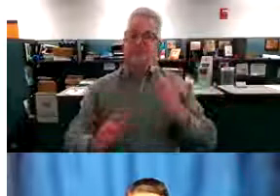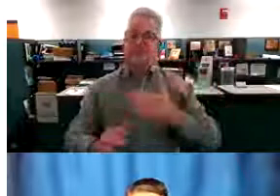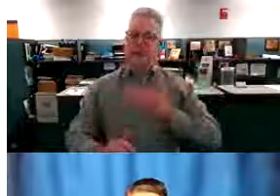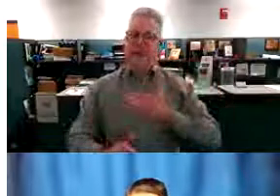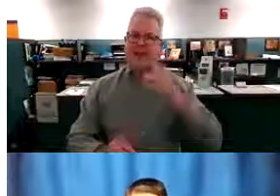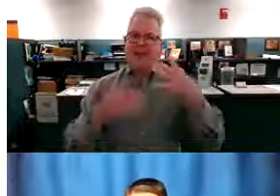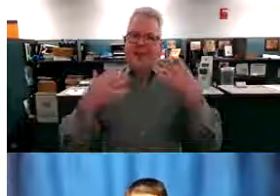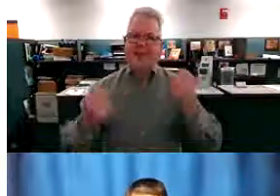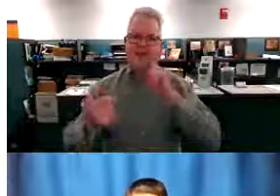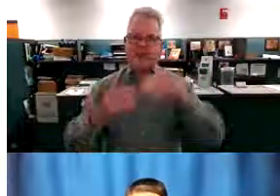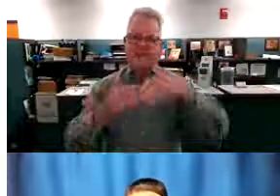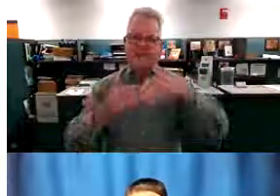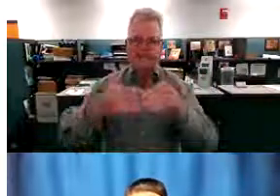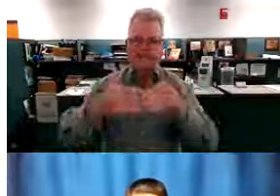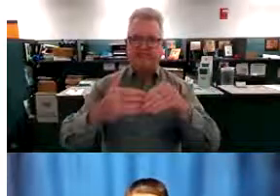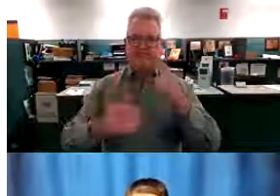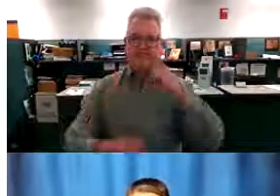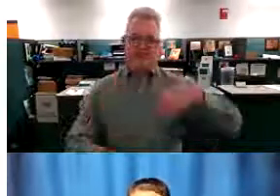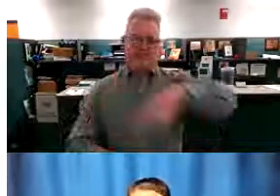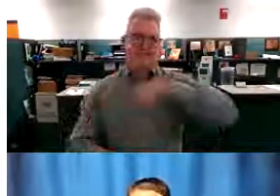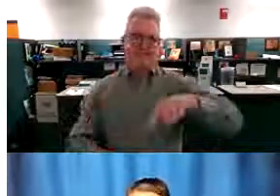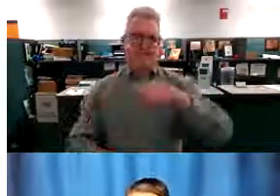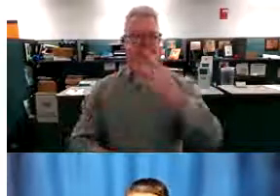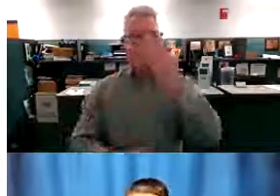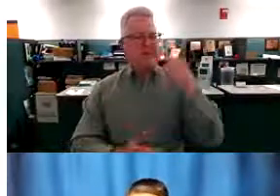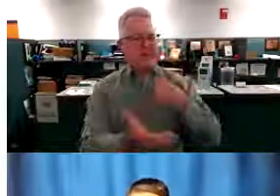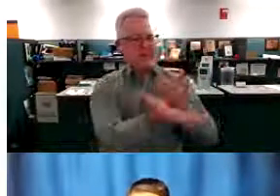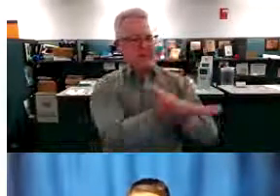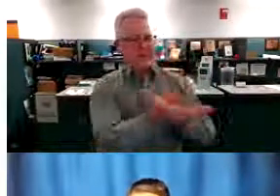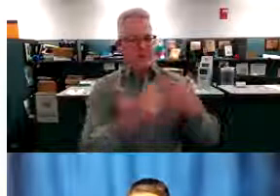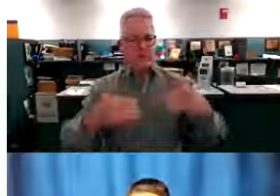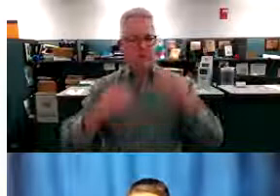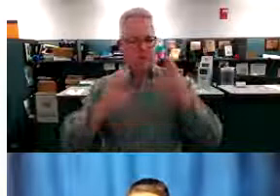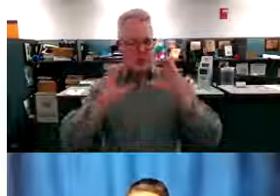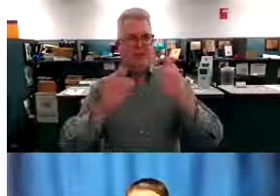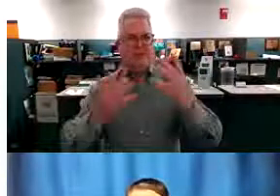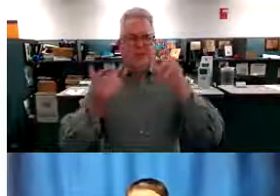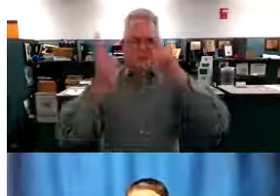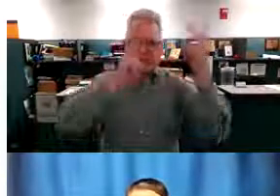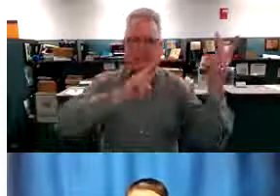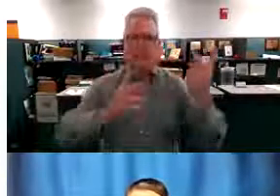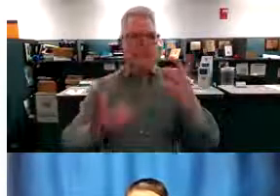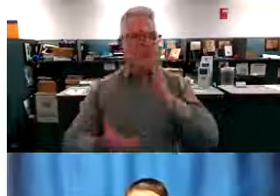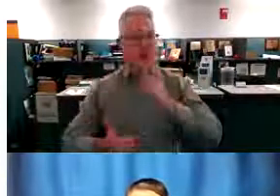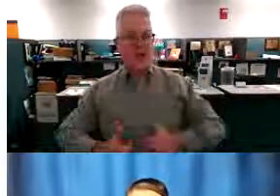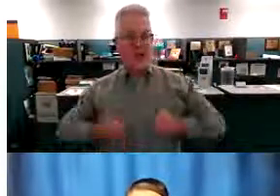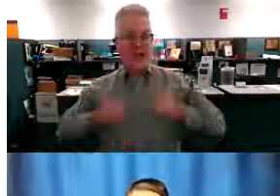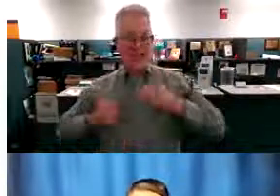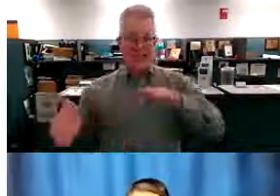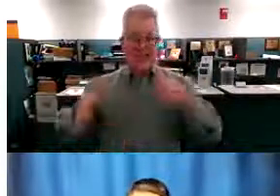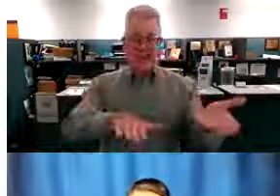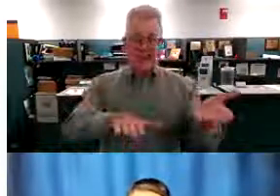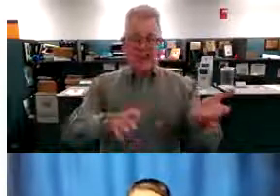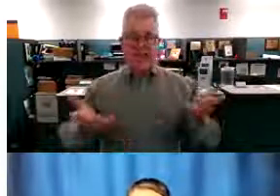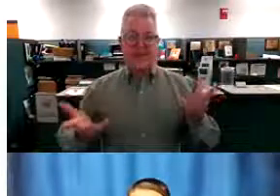the phase-by-phase process. And I'm really glad that they're being flexible on that point for this community. And specifically to